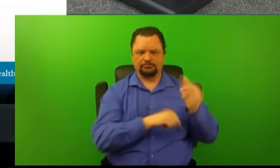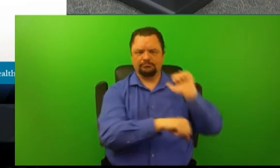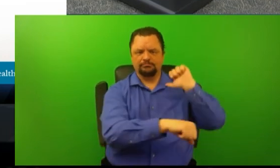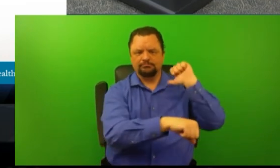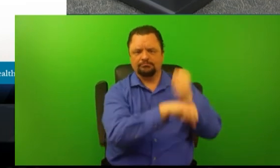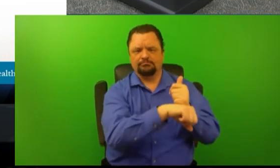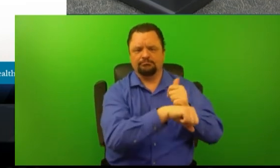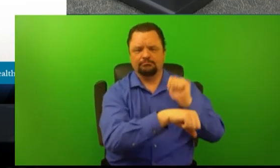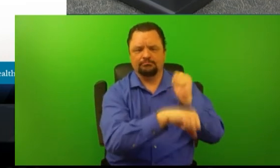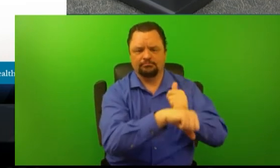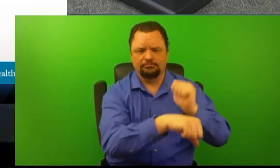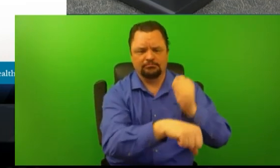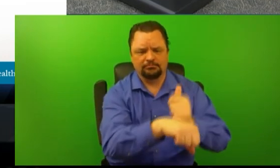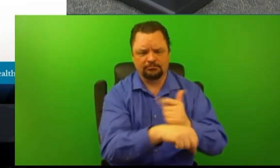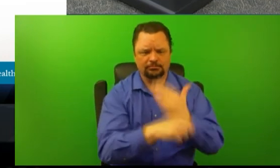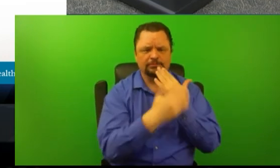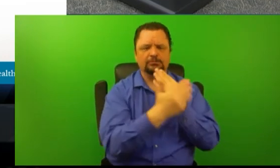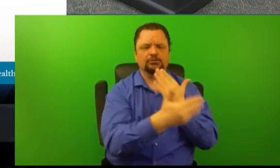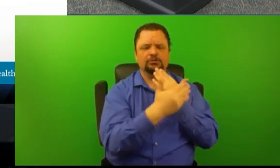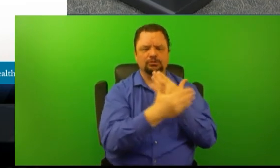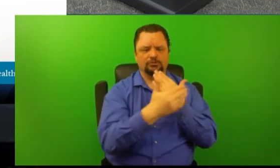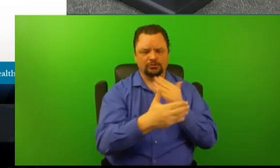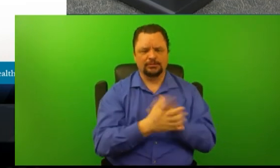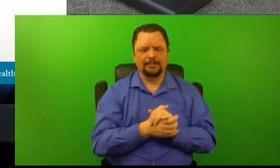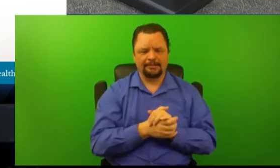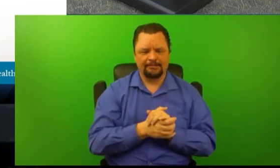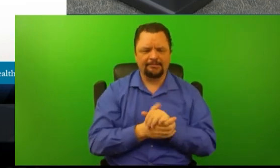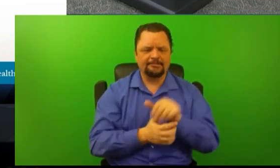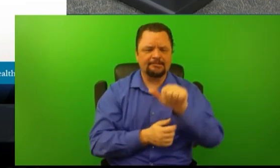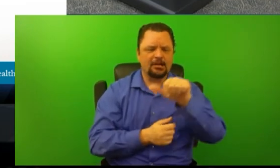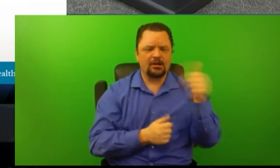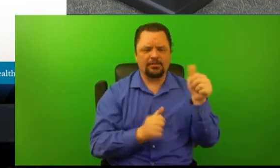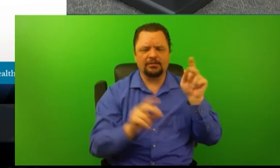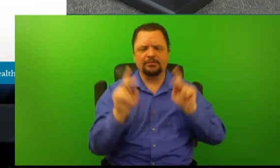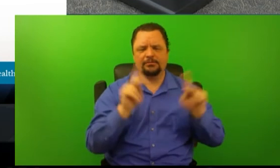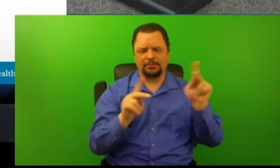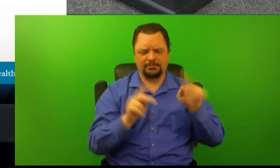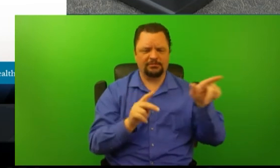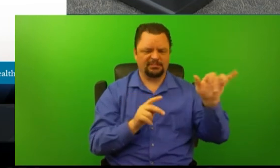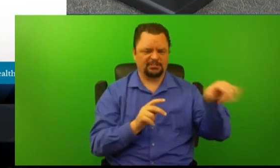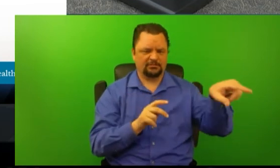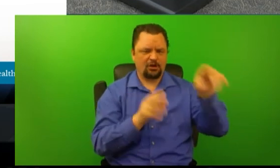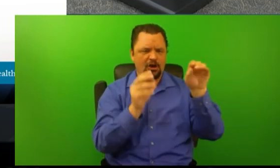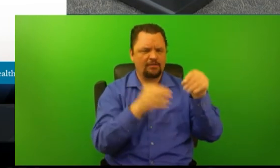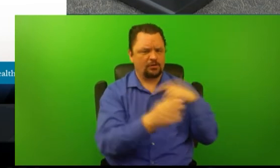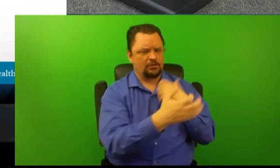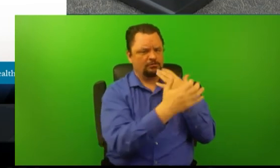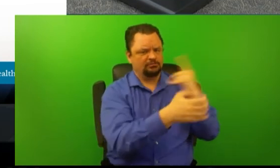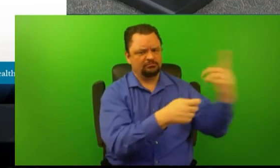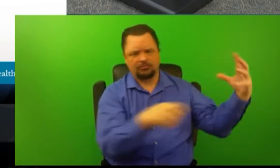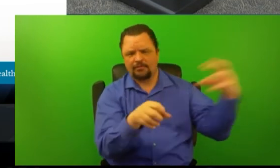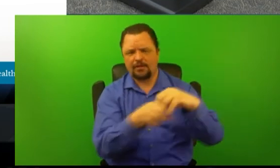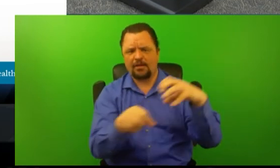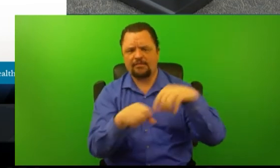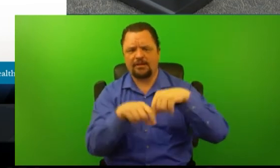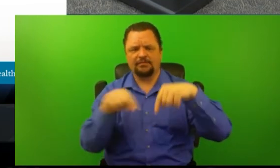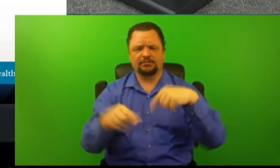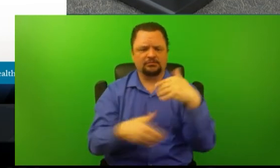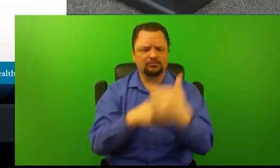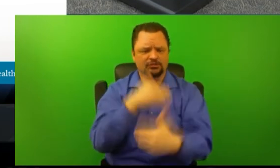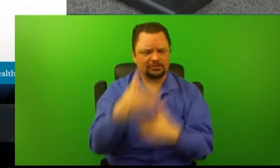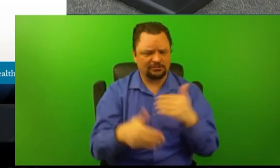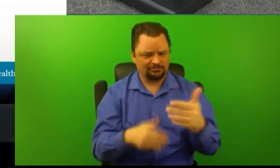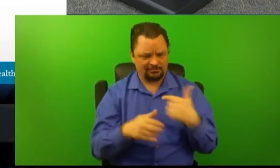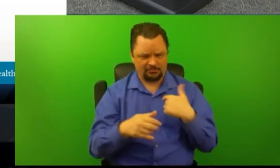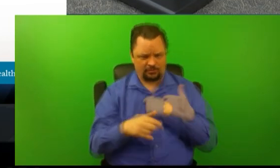Fadi, Coulter, the other folks in the office for contributing to that process. A strong community health improvement plan